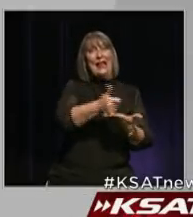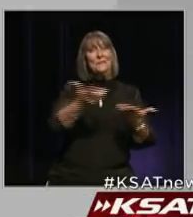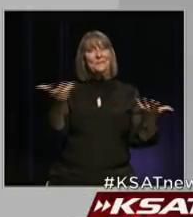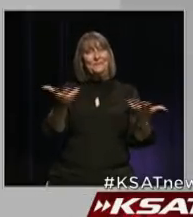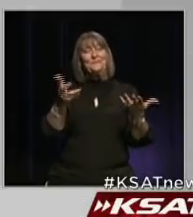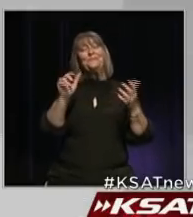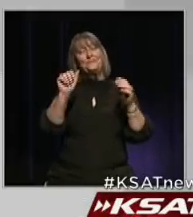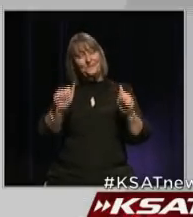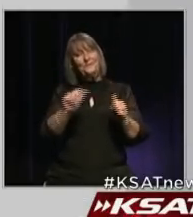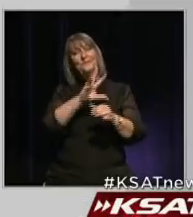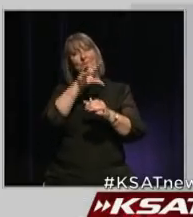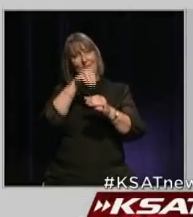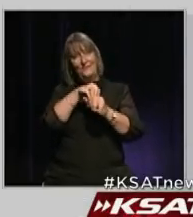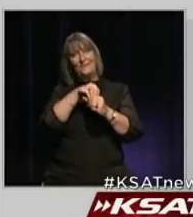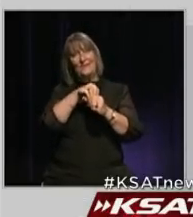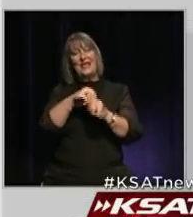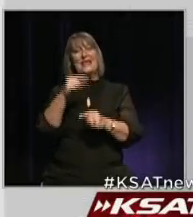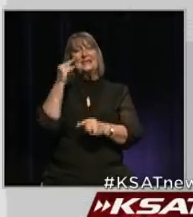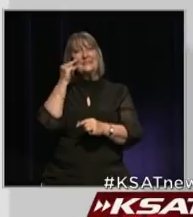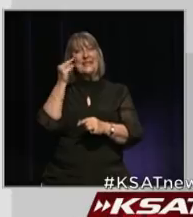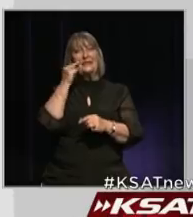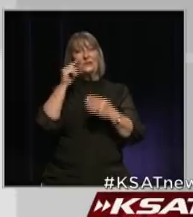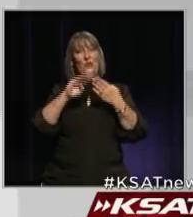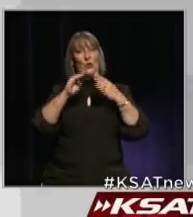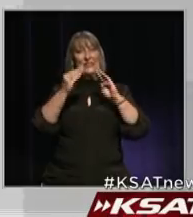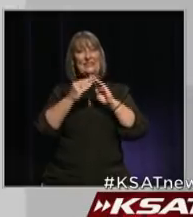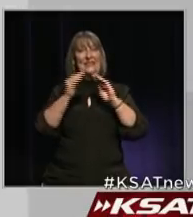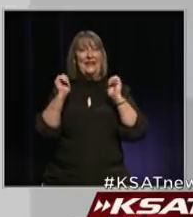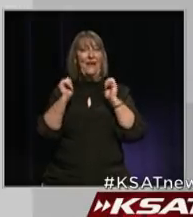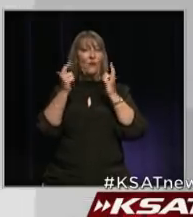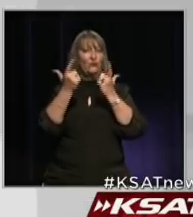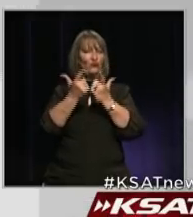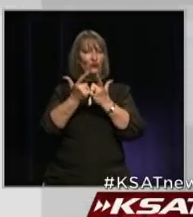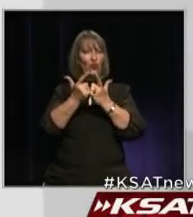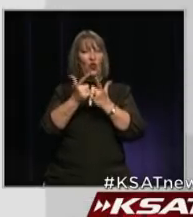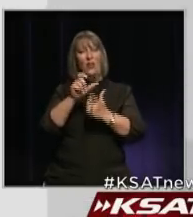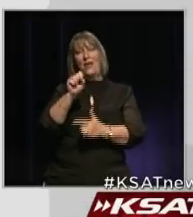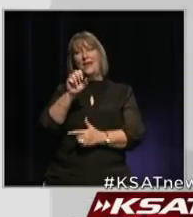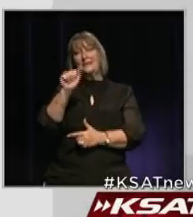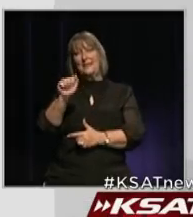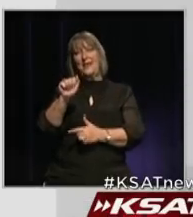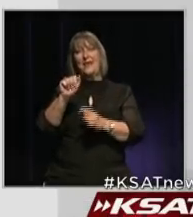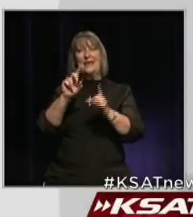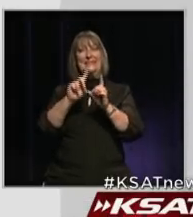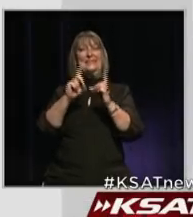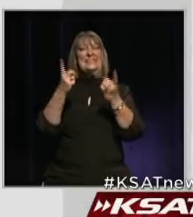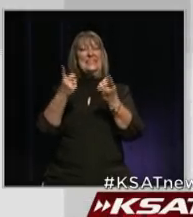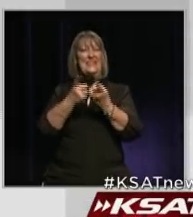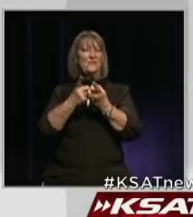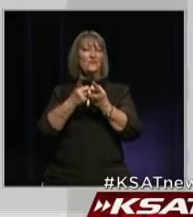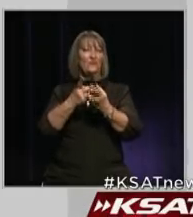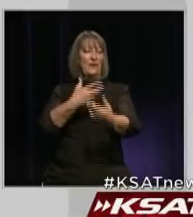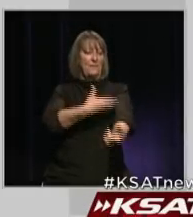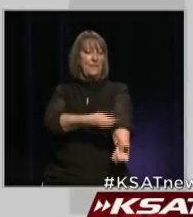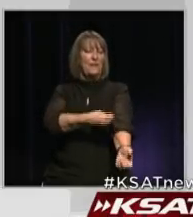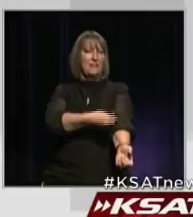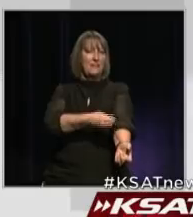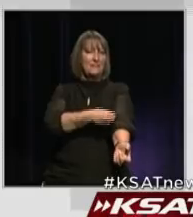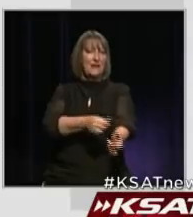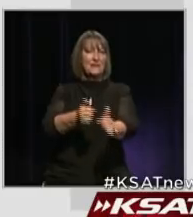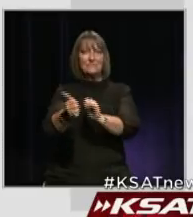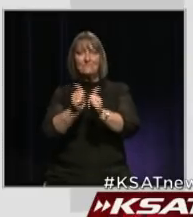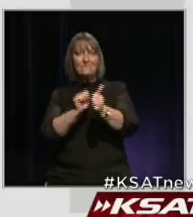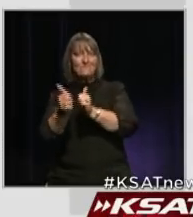participating in this week's San Antonio City Council members SA District Challenge blood drive, which is scheduled in all 10 of our council